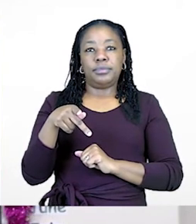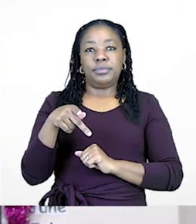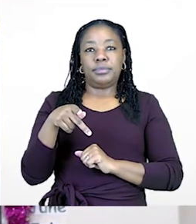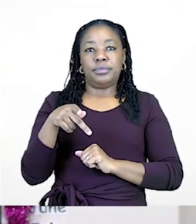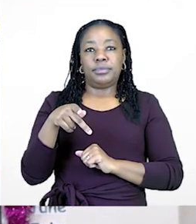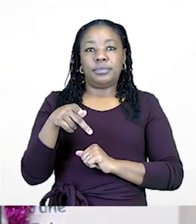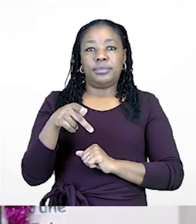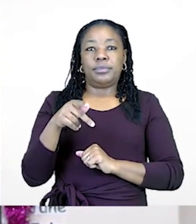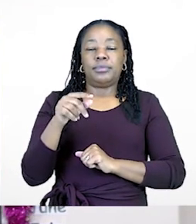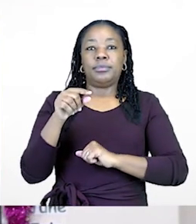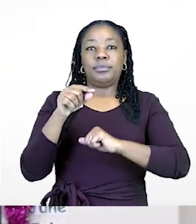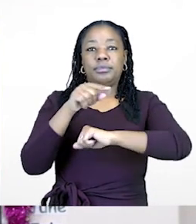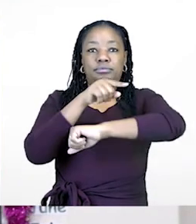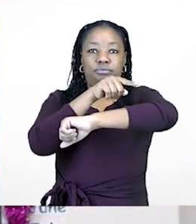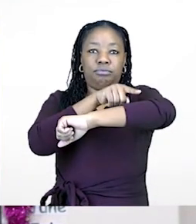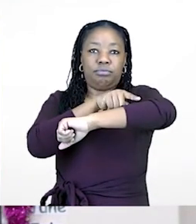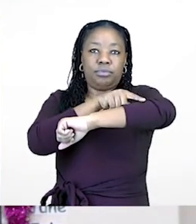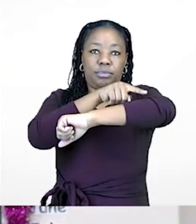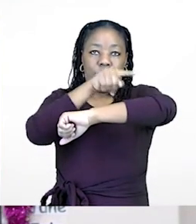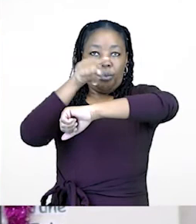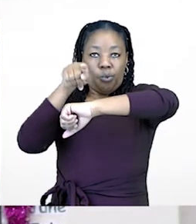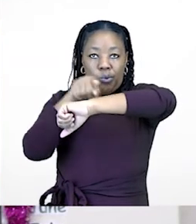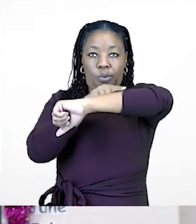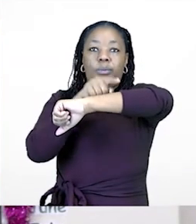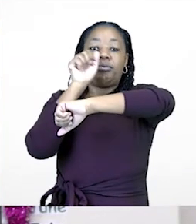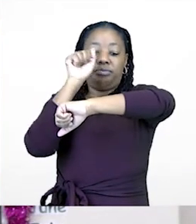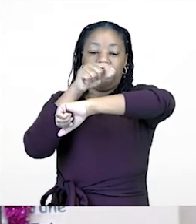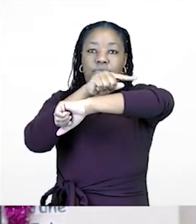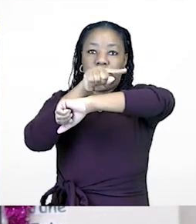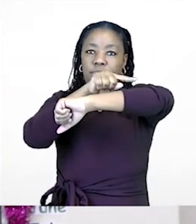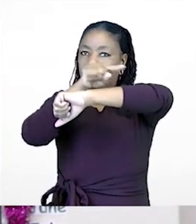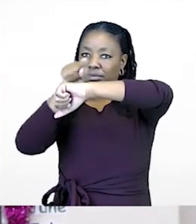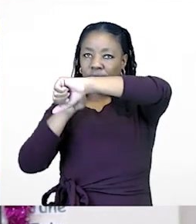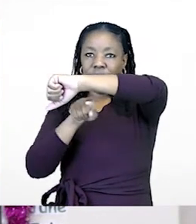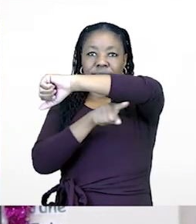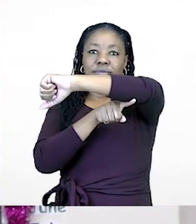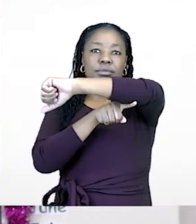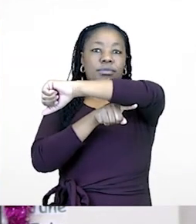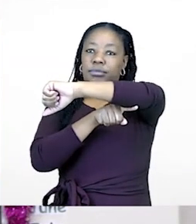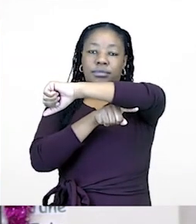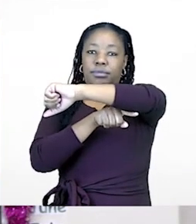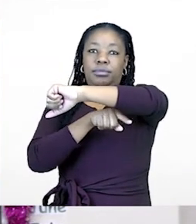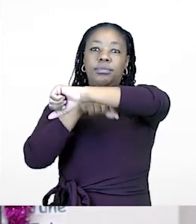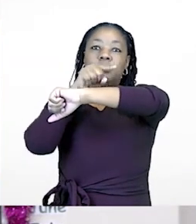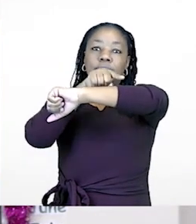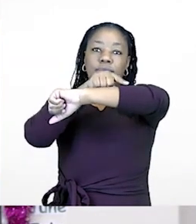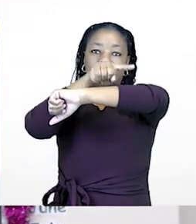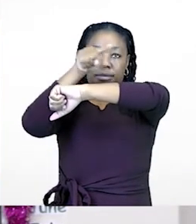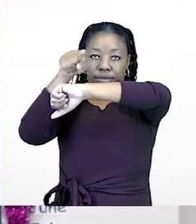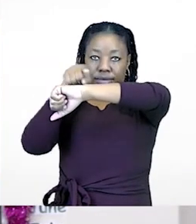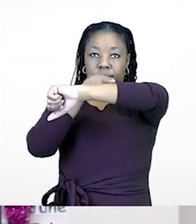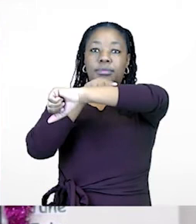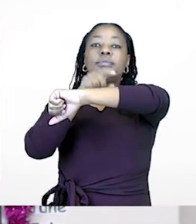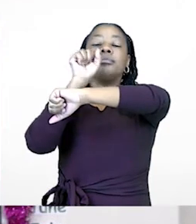one box and that its body starts at the top and goes to the bottom, just like in your book. Remember, the sound